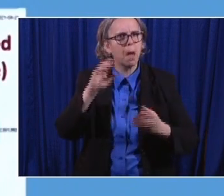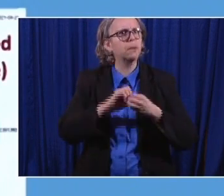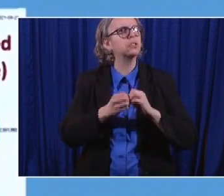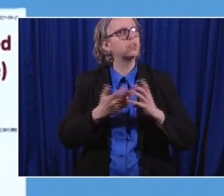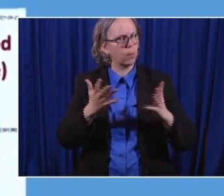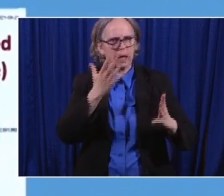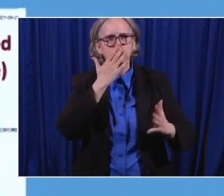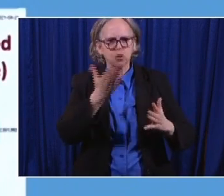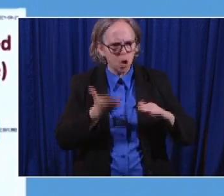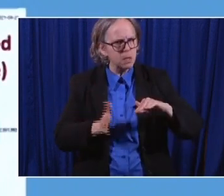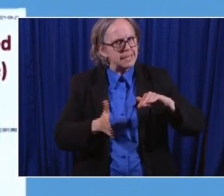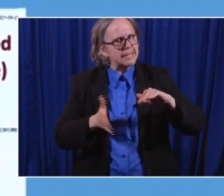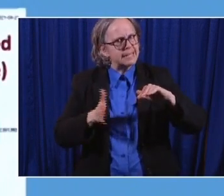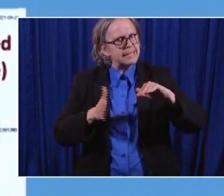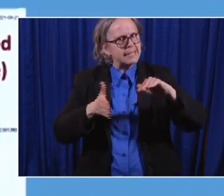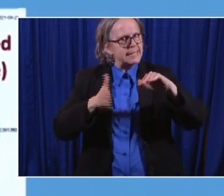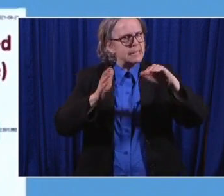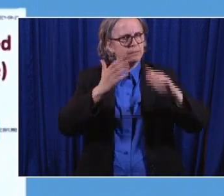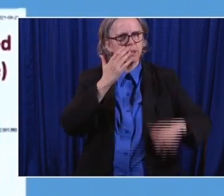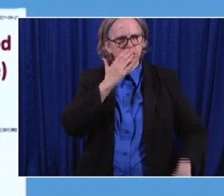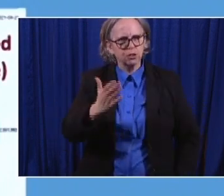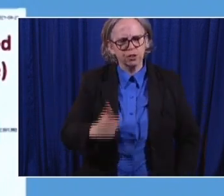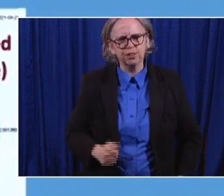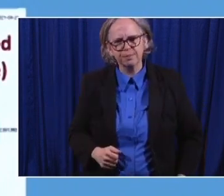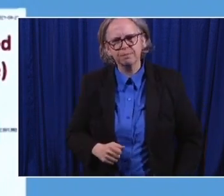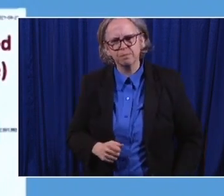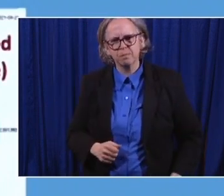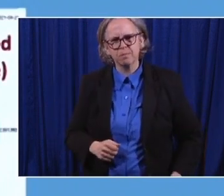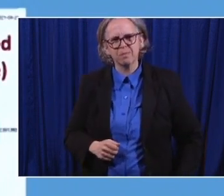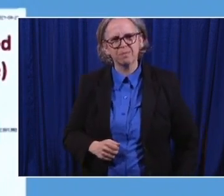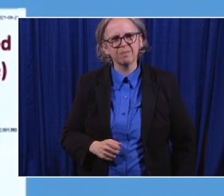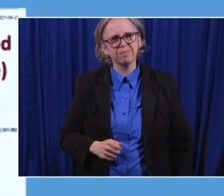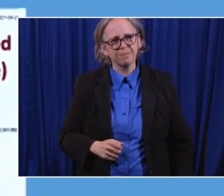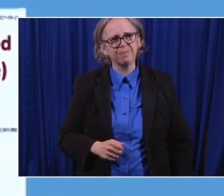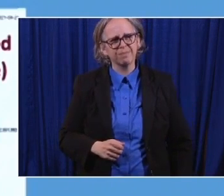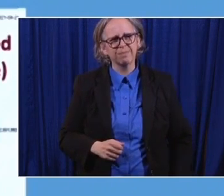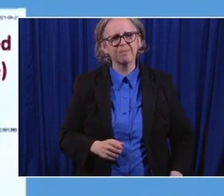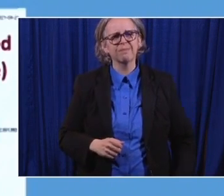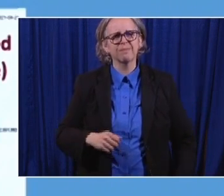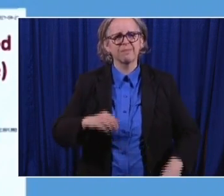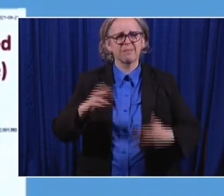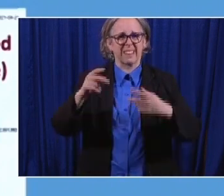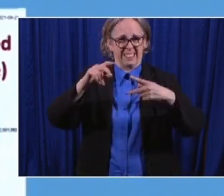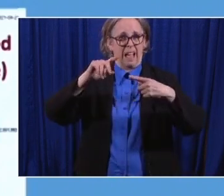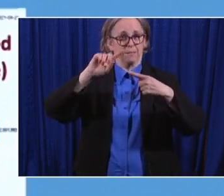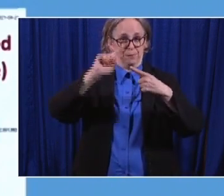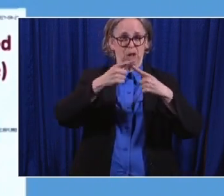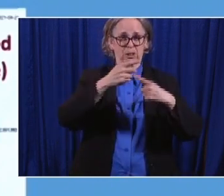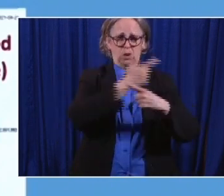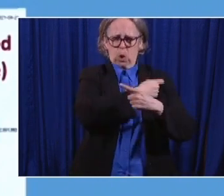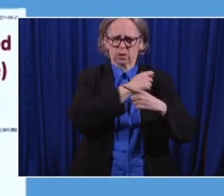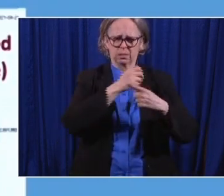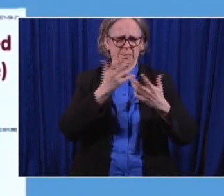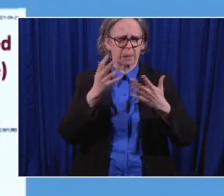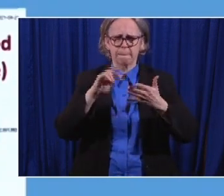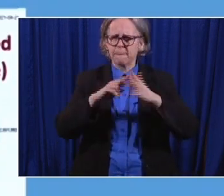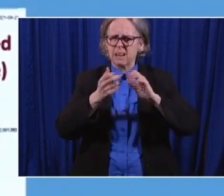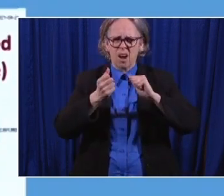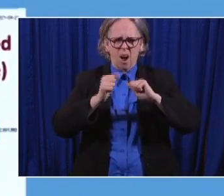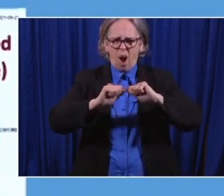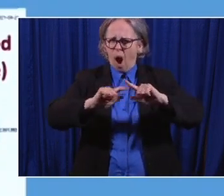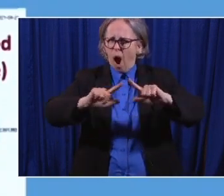second doses. We are now at 38, going back to the first doses, 38% of the population, the total